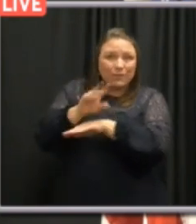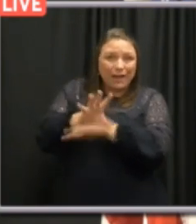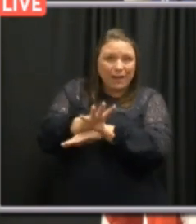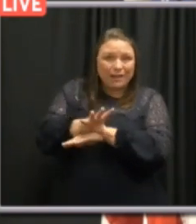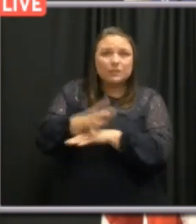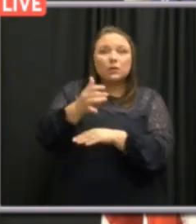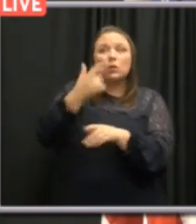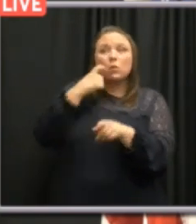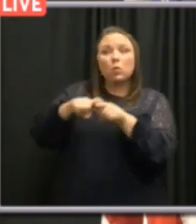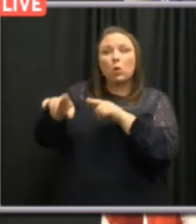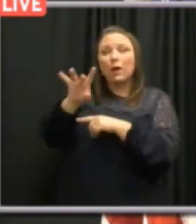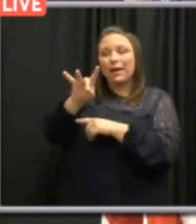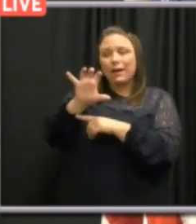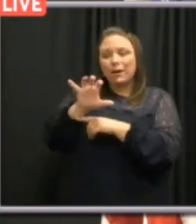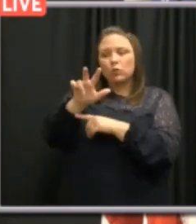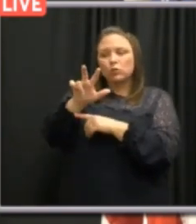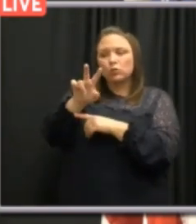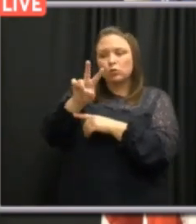call